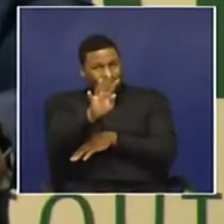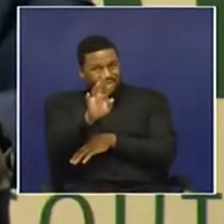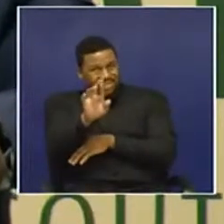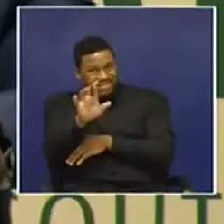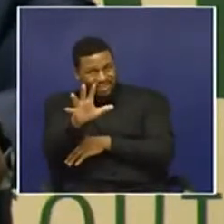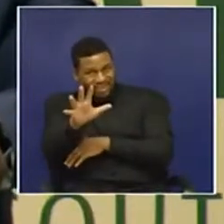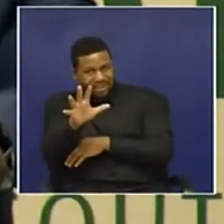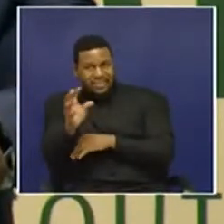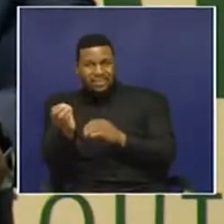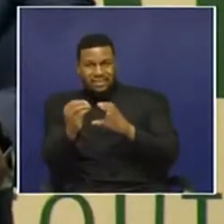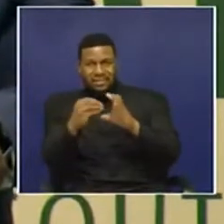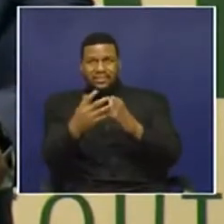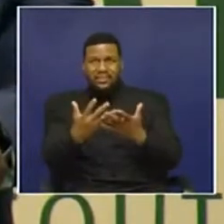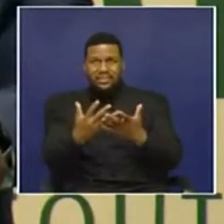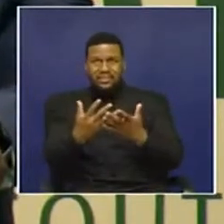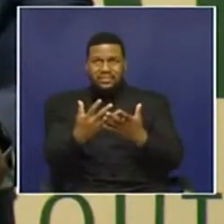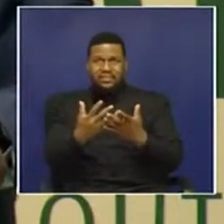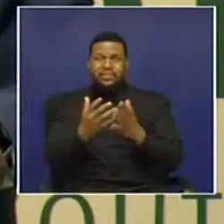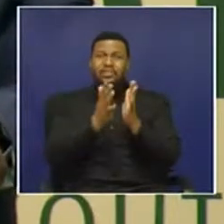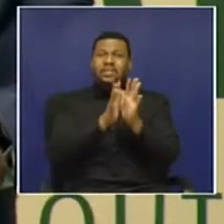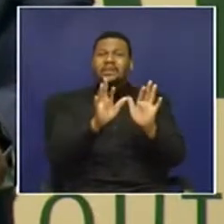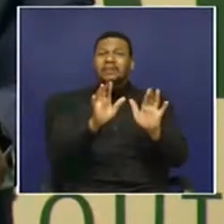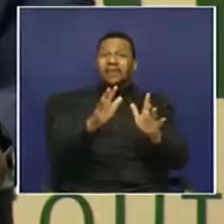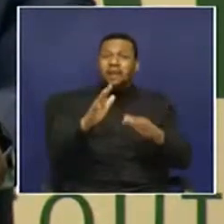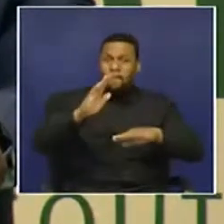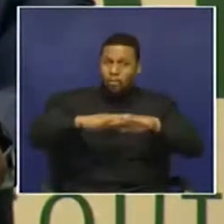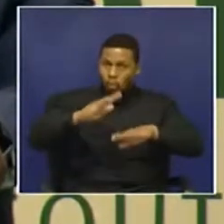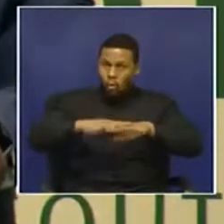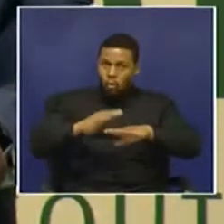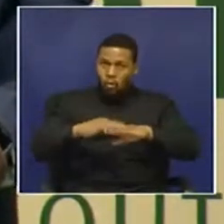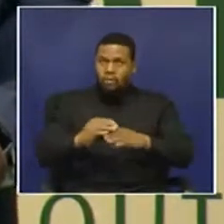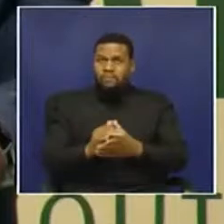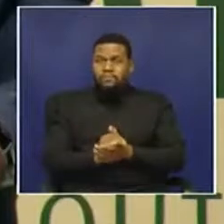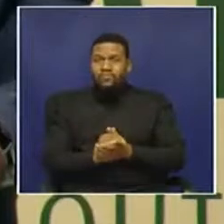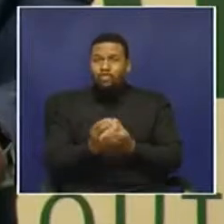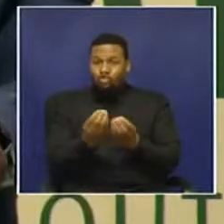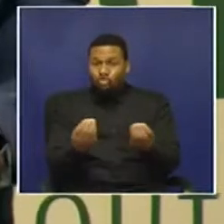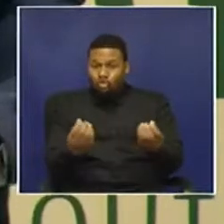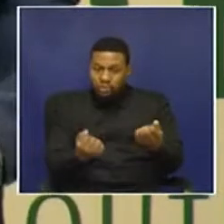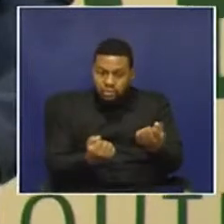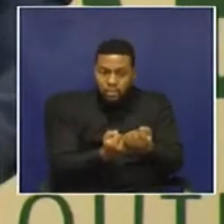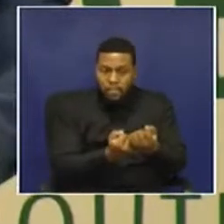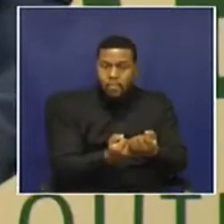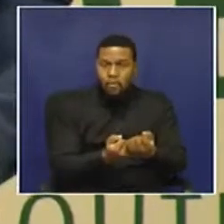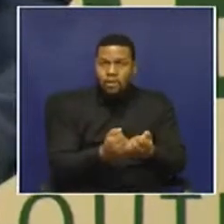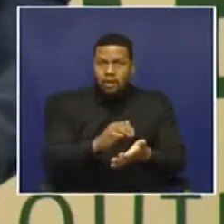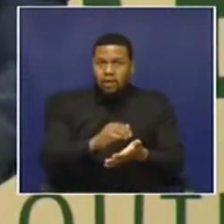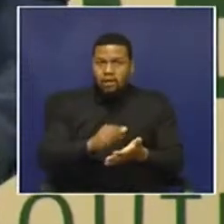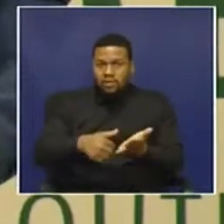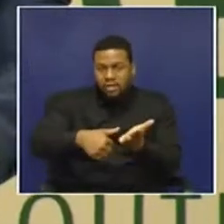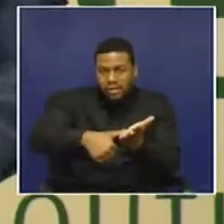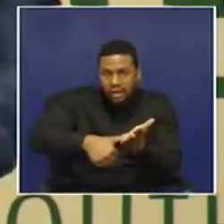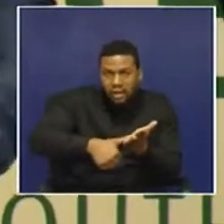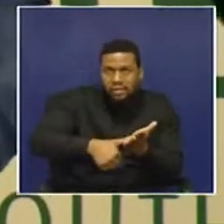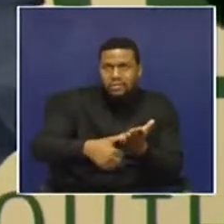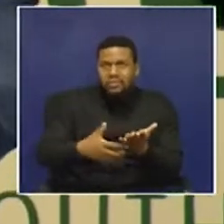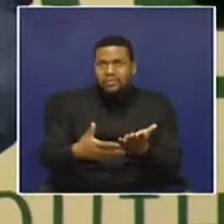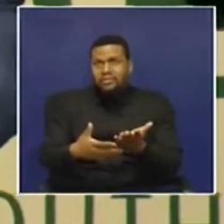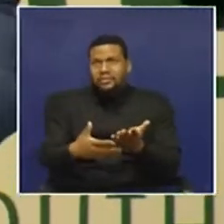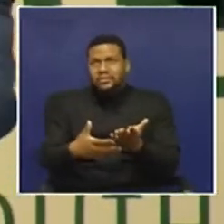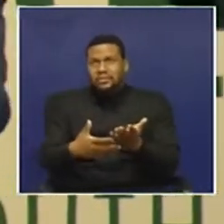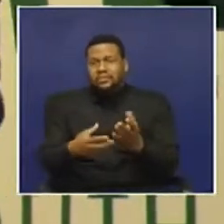in October, a 10 rand increase. Child support grant and grant in aid grant increased by 20